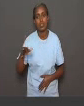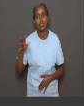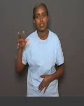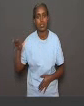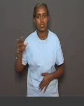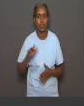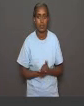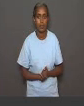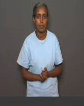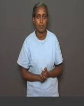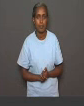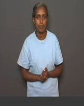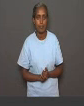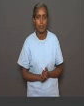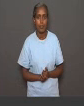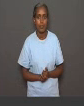1.33.